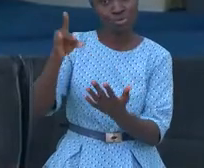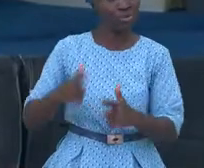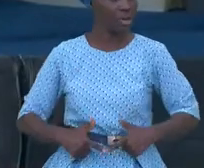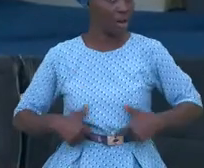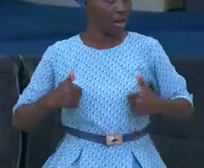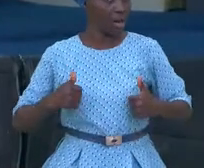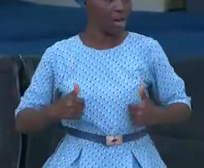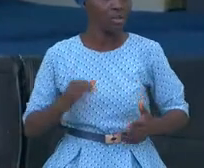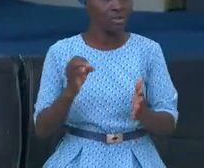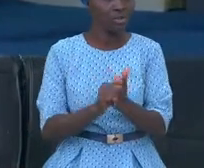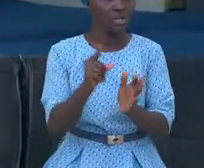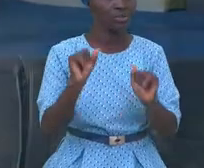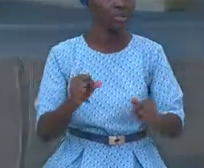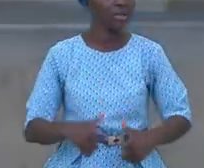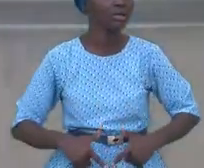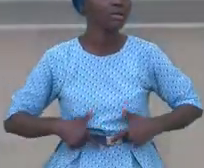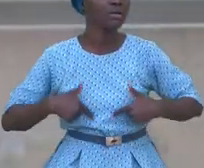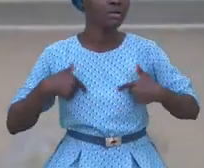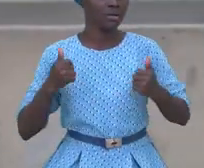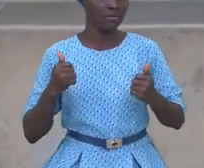live. And then you will